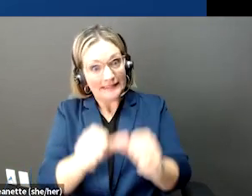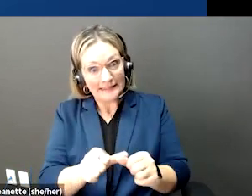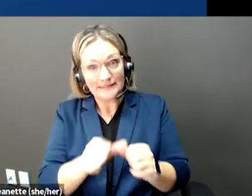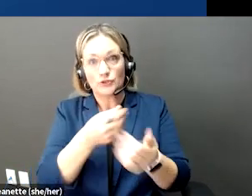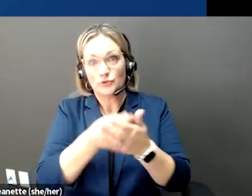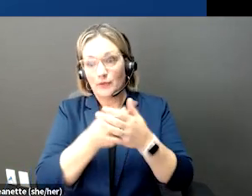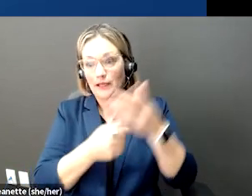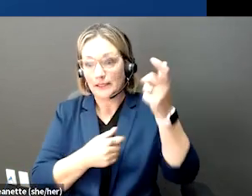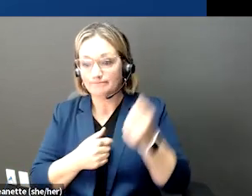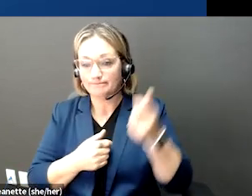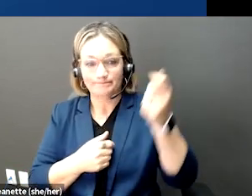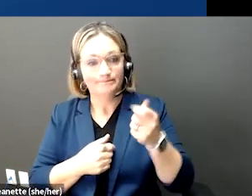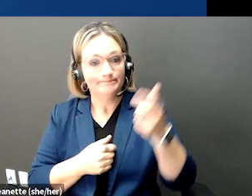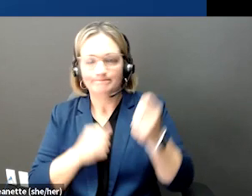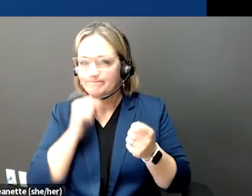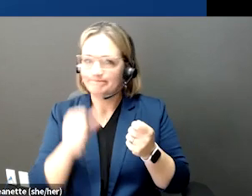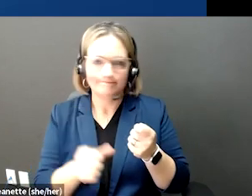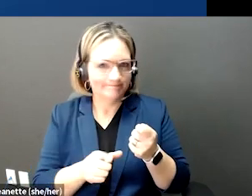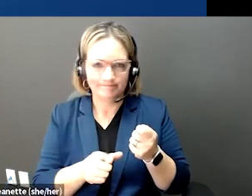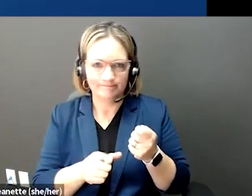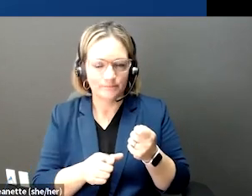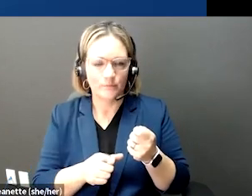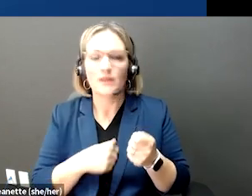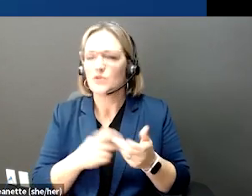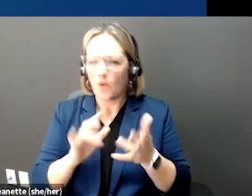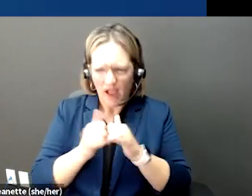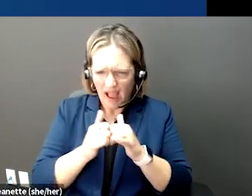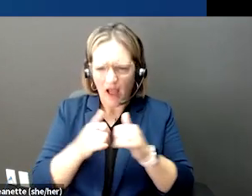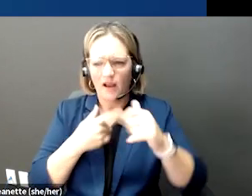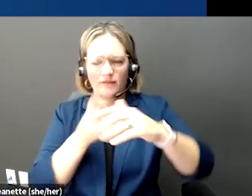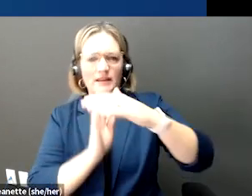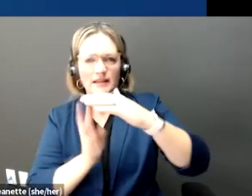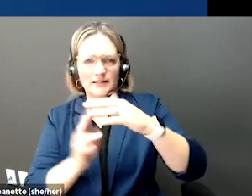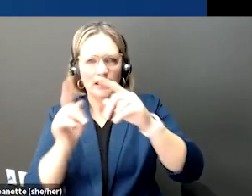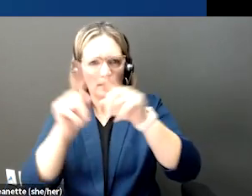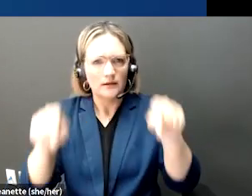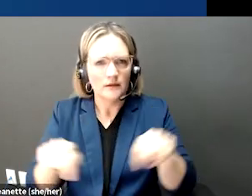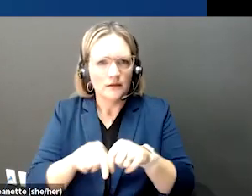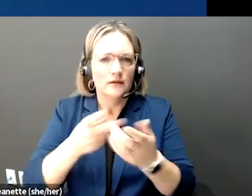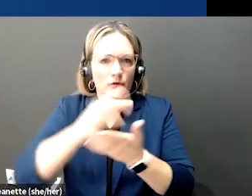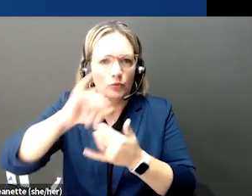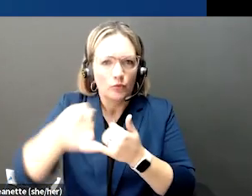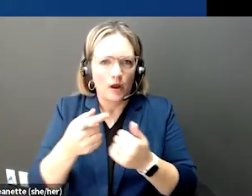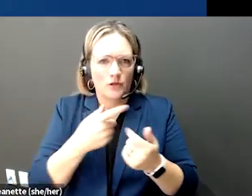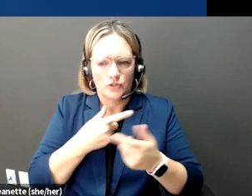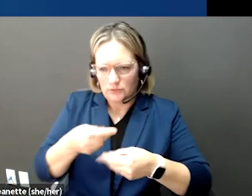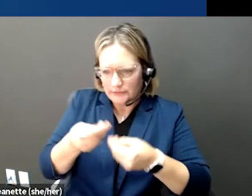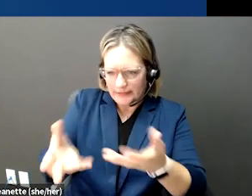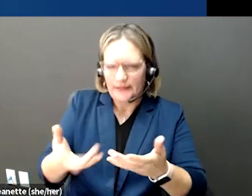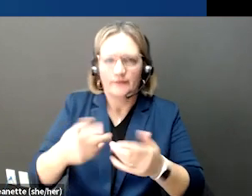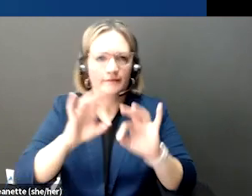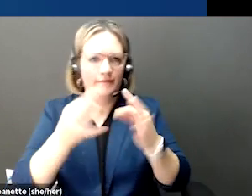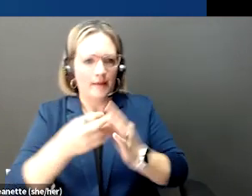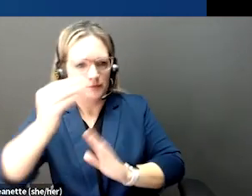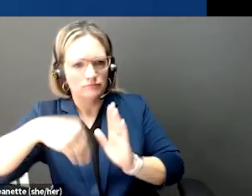project. Potential members complete an intake interview with the project staff to determine their eligibility for the project.